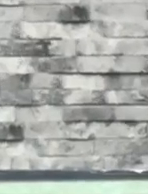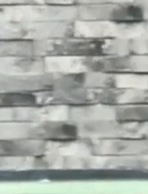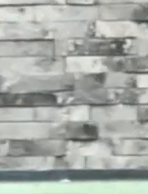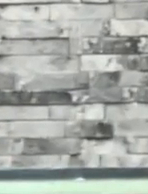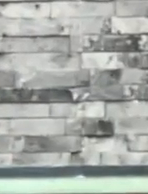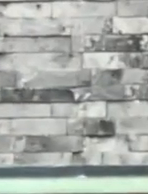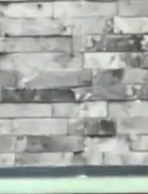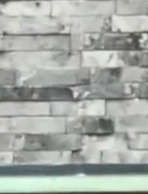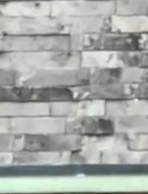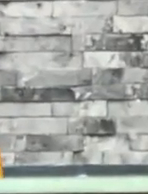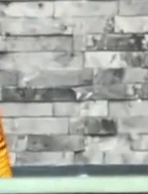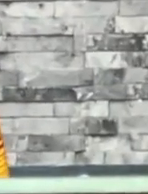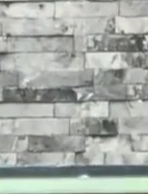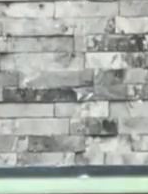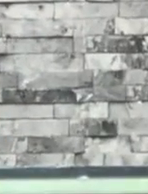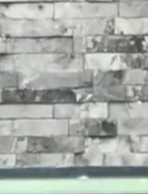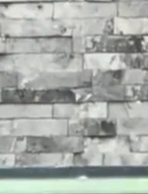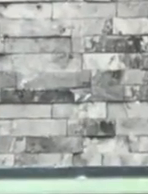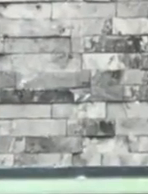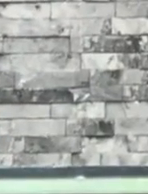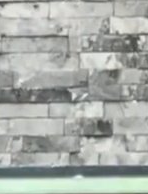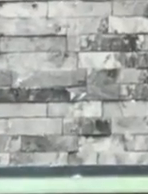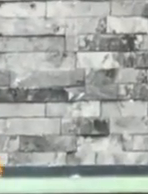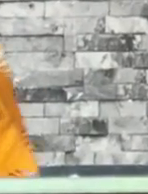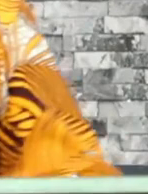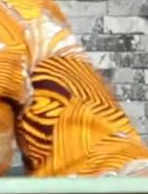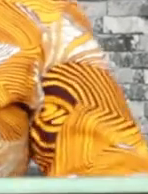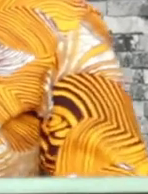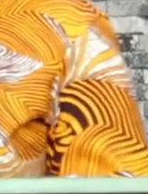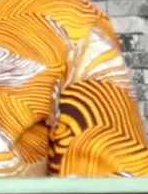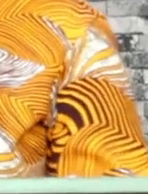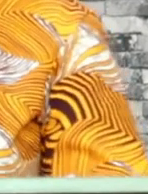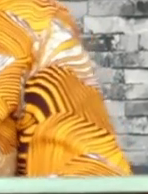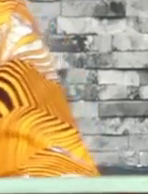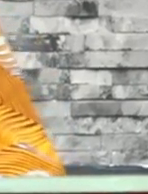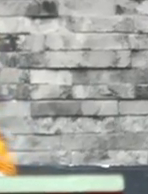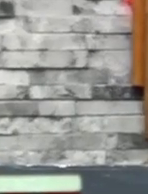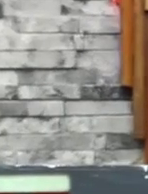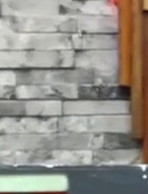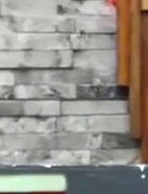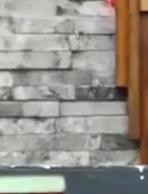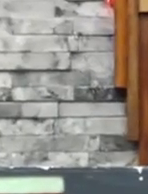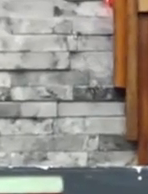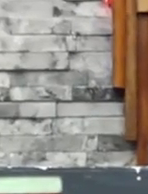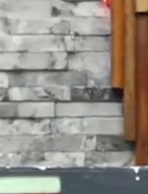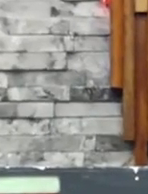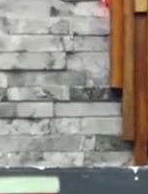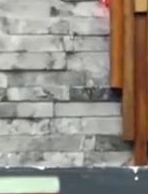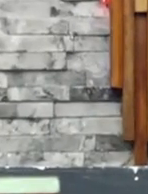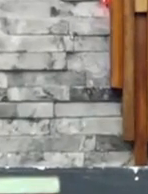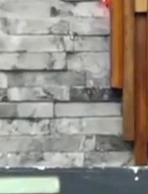nyuma. And looked at me. Kaniangalia. And asked me. Akauliza. Do you know who I am? Je, wajua mimi ni nani? And then I